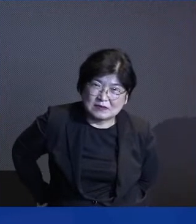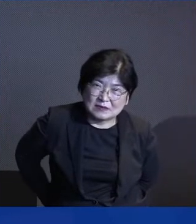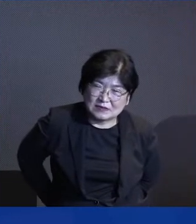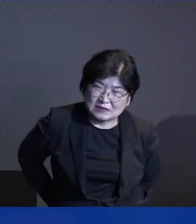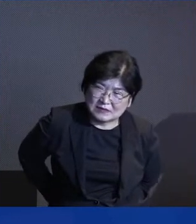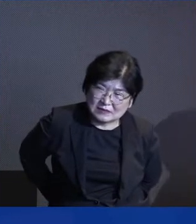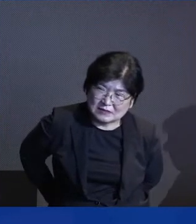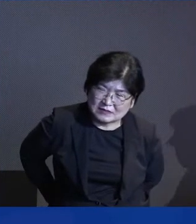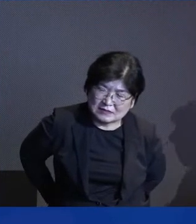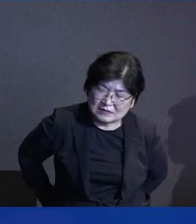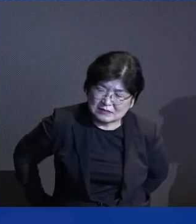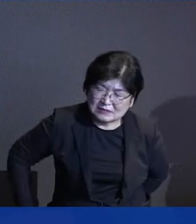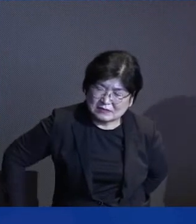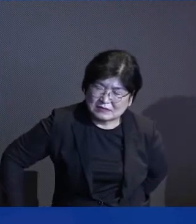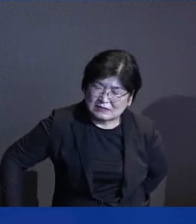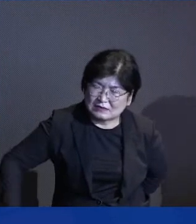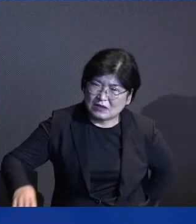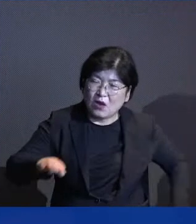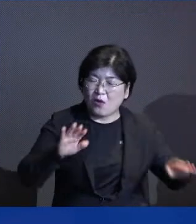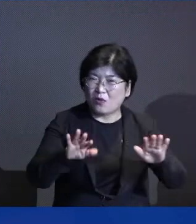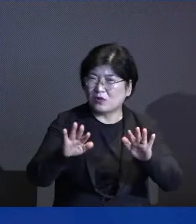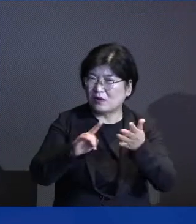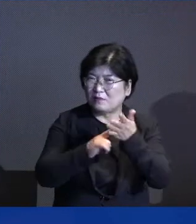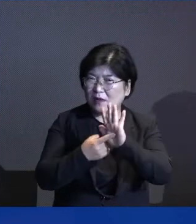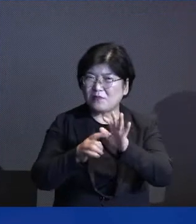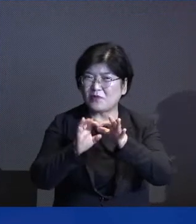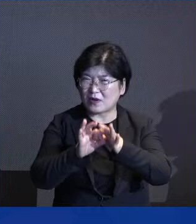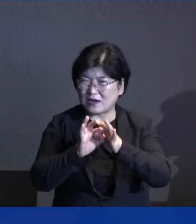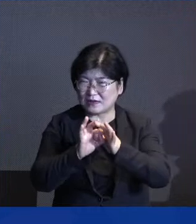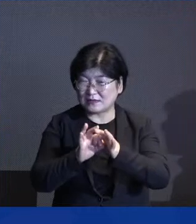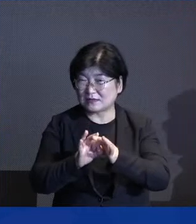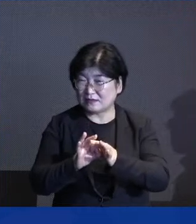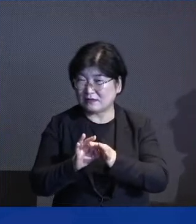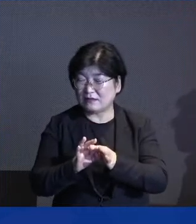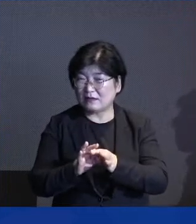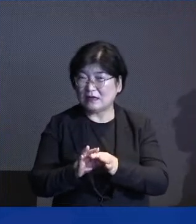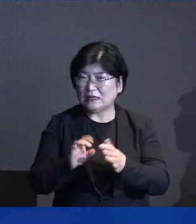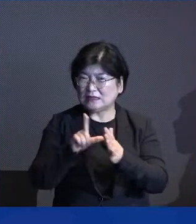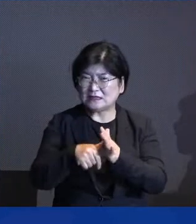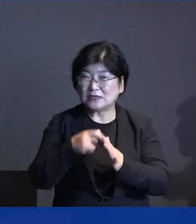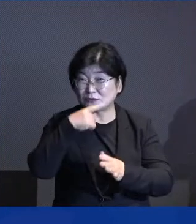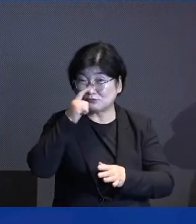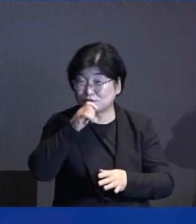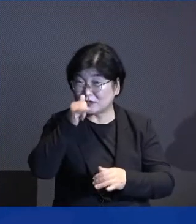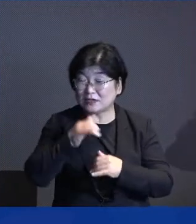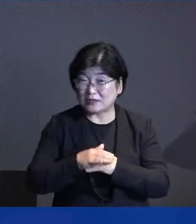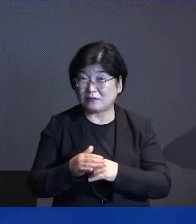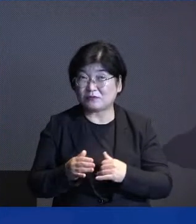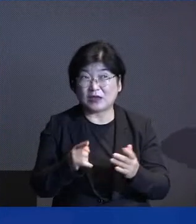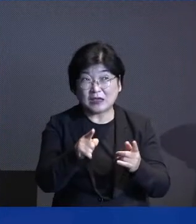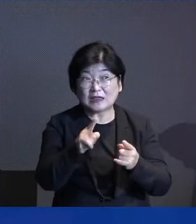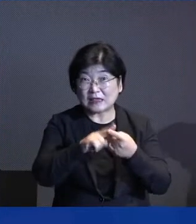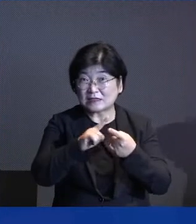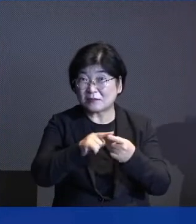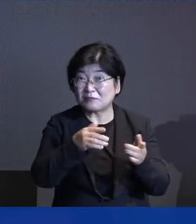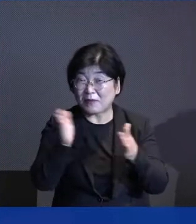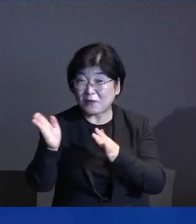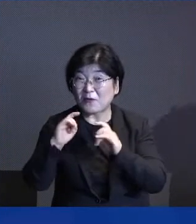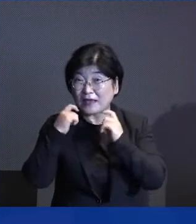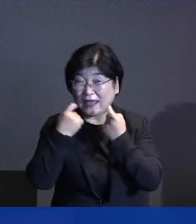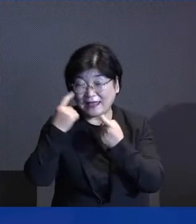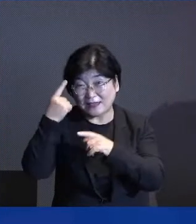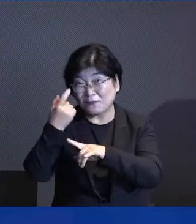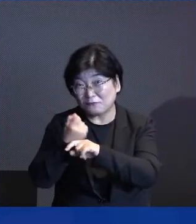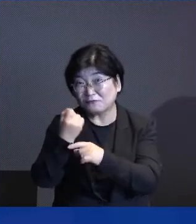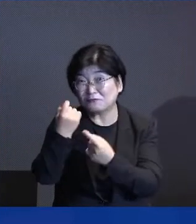I decided to remove them from today's talk so that I can focus more on individual study. But again, now we may be